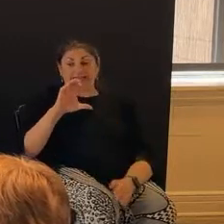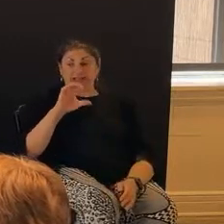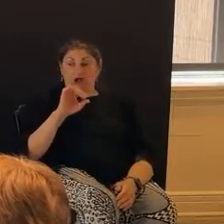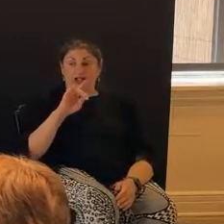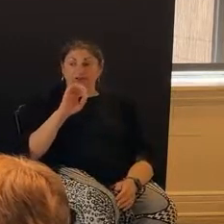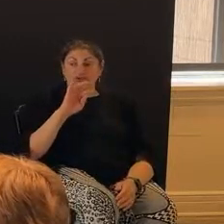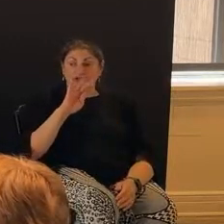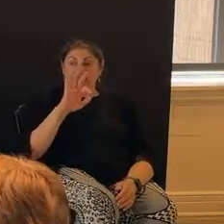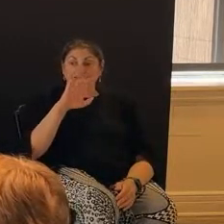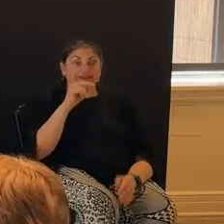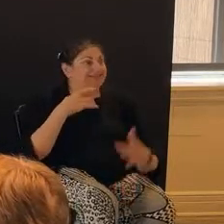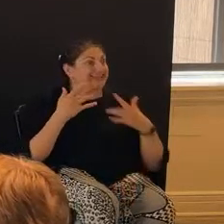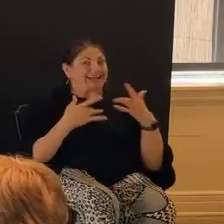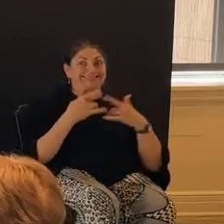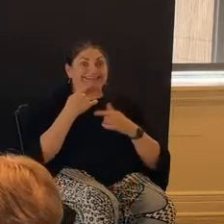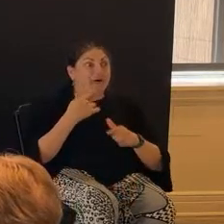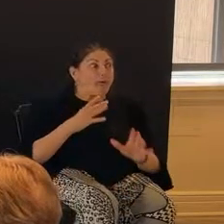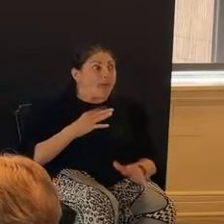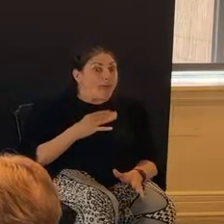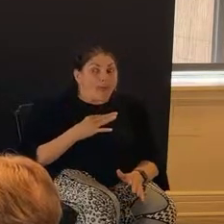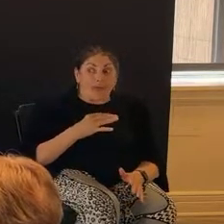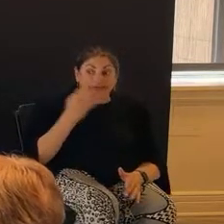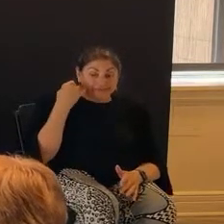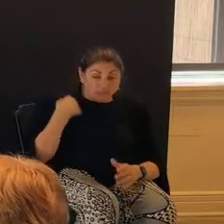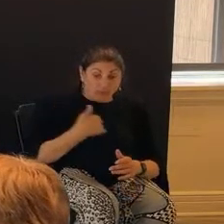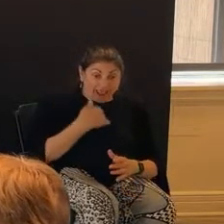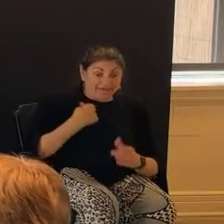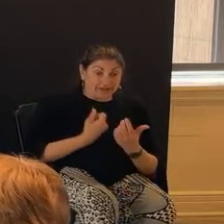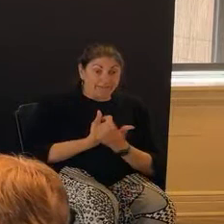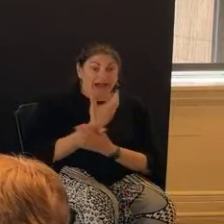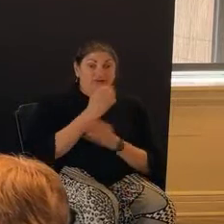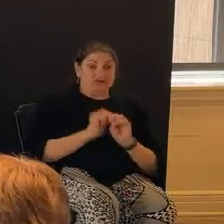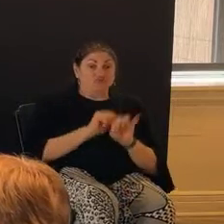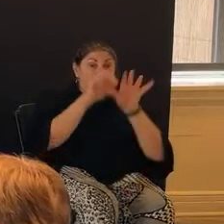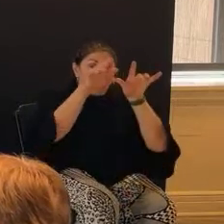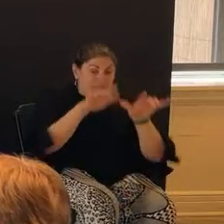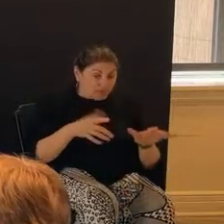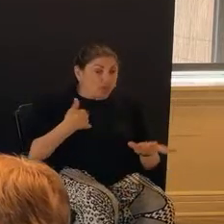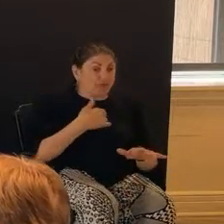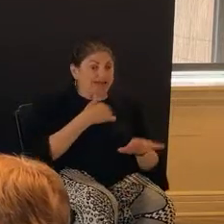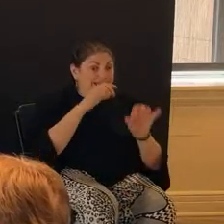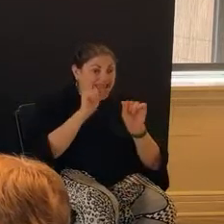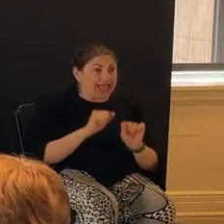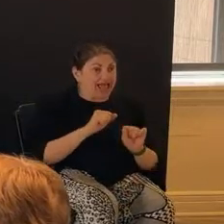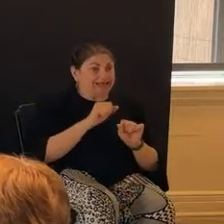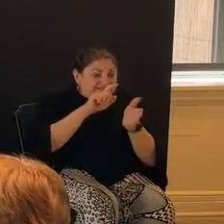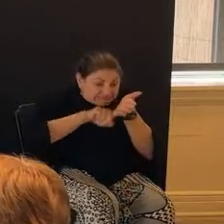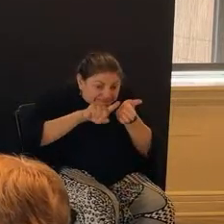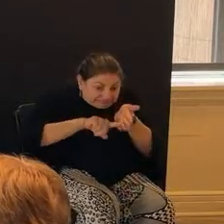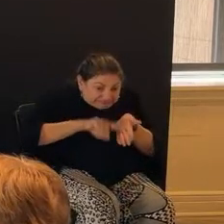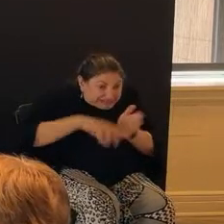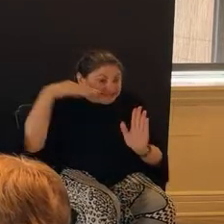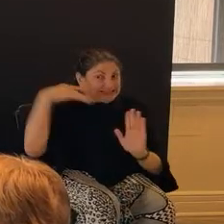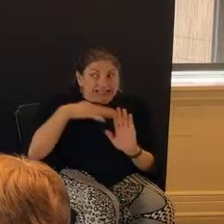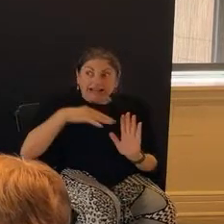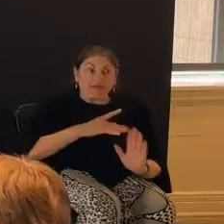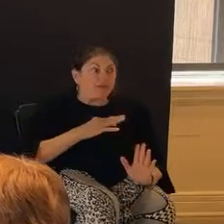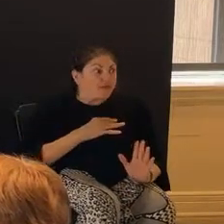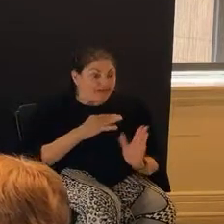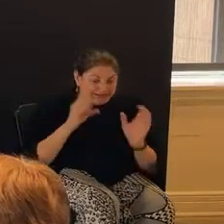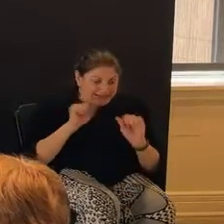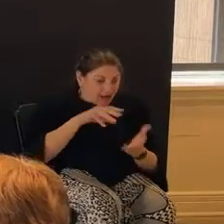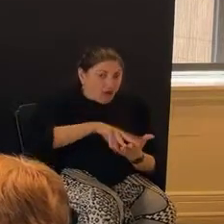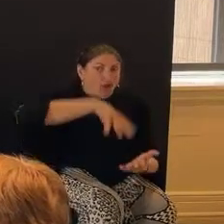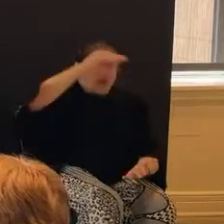some questions that you don't get to ask very often. But then to see it afterwards, when things had gone completely differently than everybody